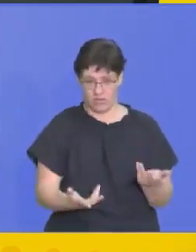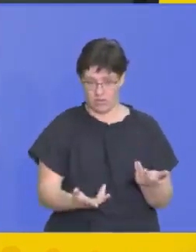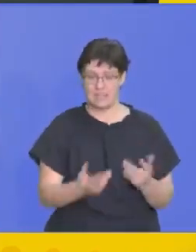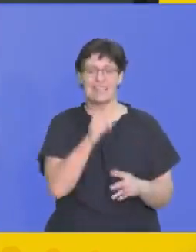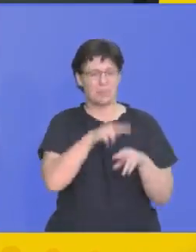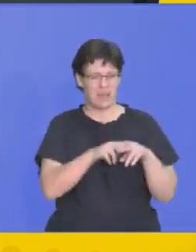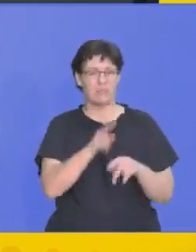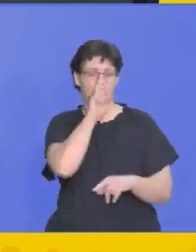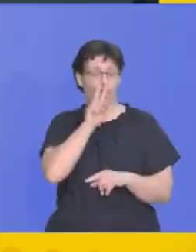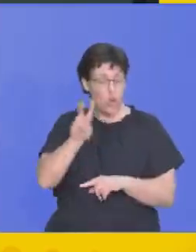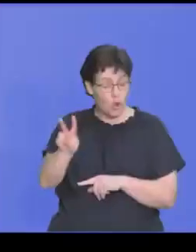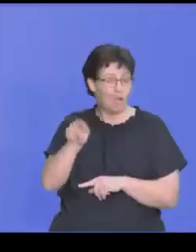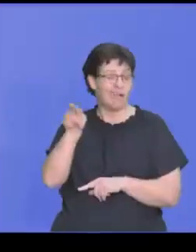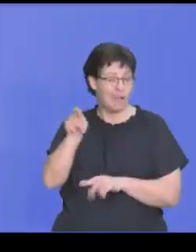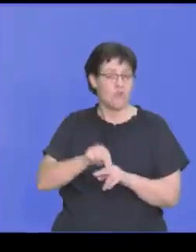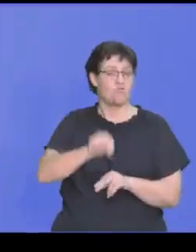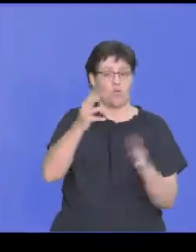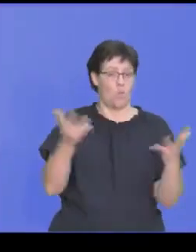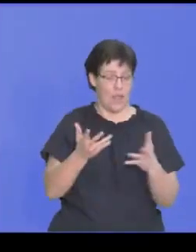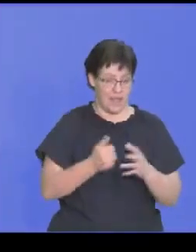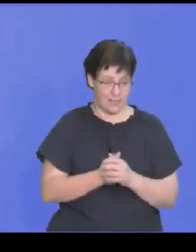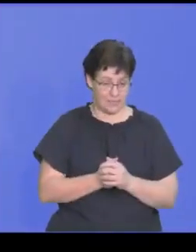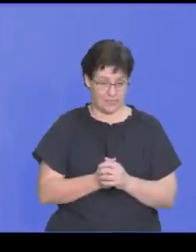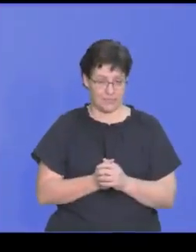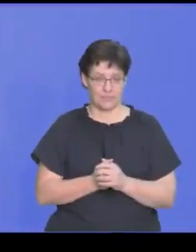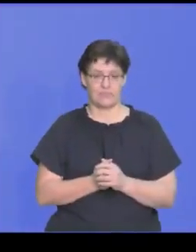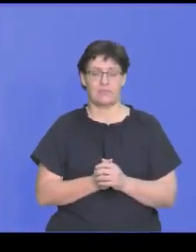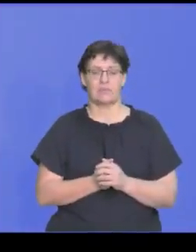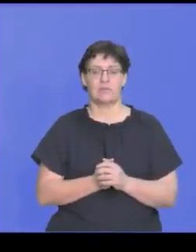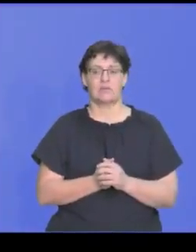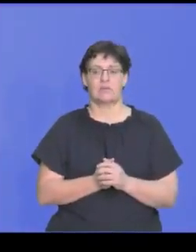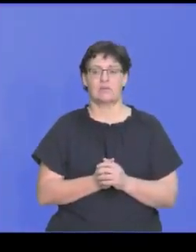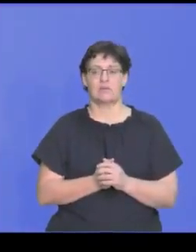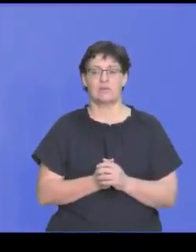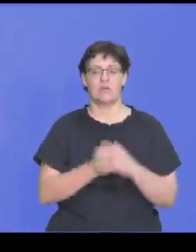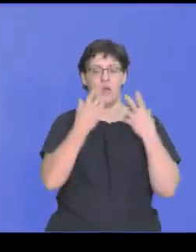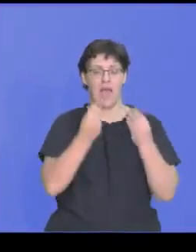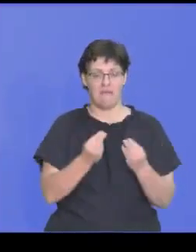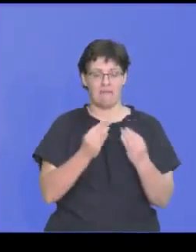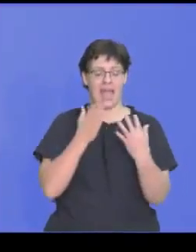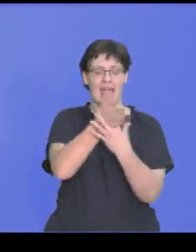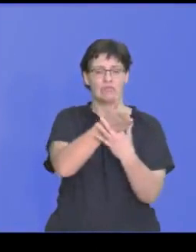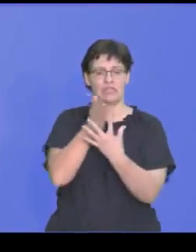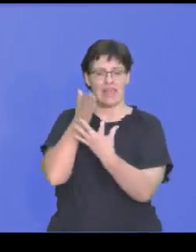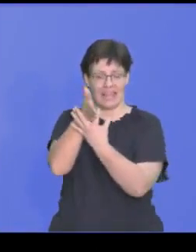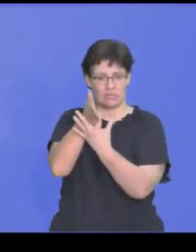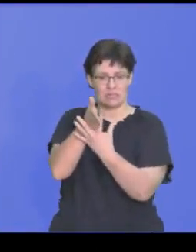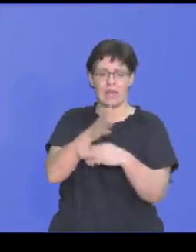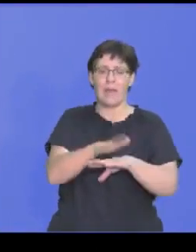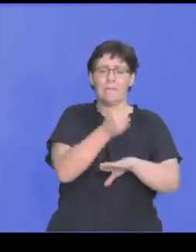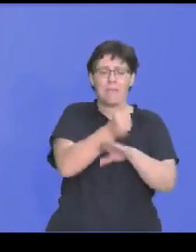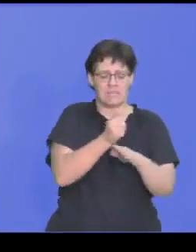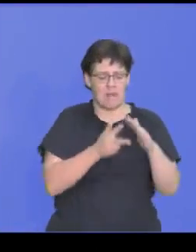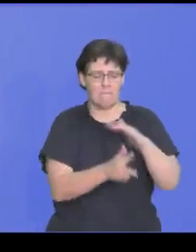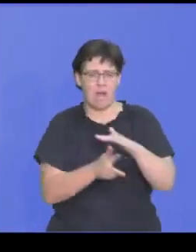straight up. So look out for your compass direction and where the arrow is. Okay? We've got entrances, basement parking, it